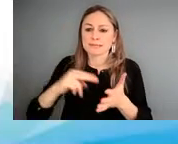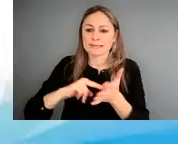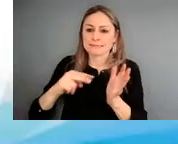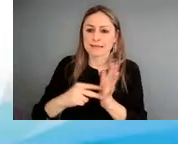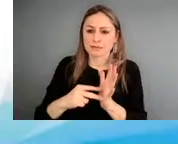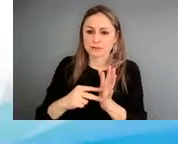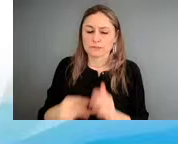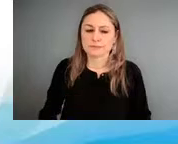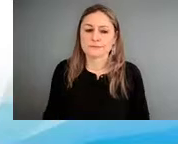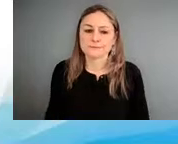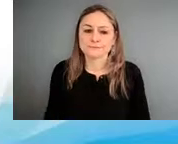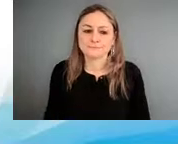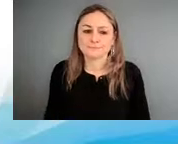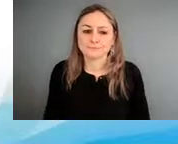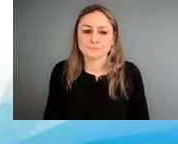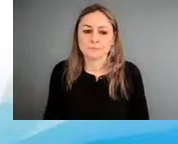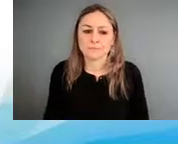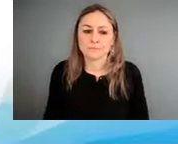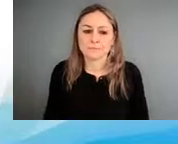please.